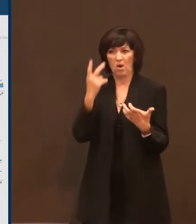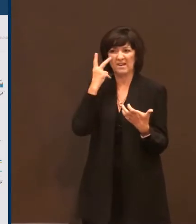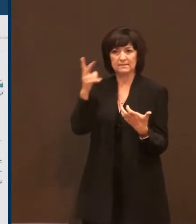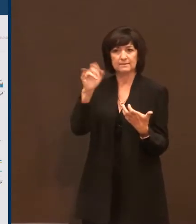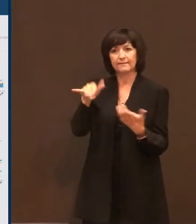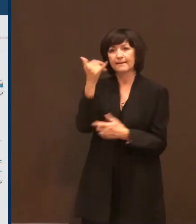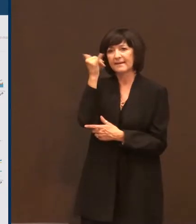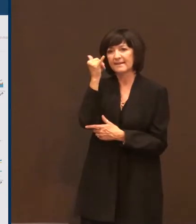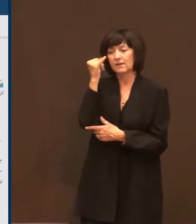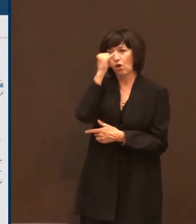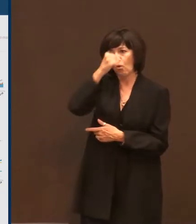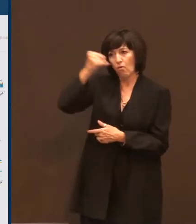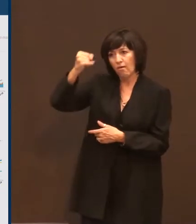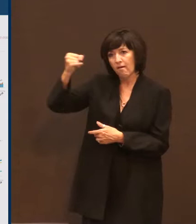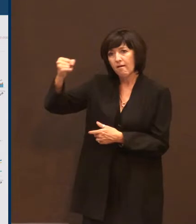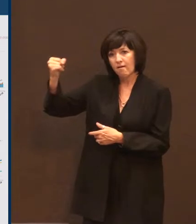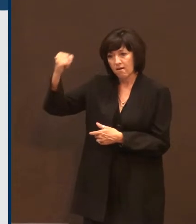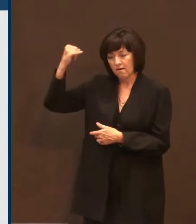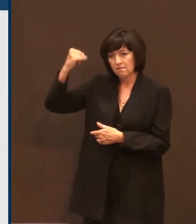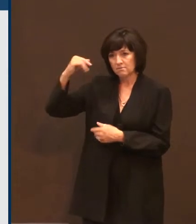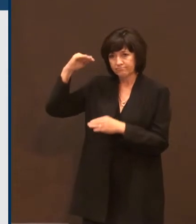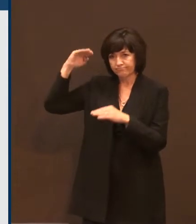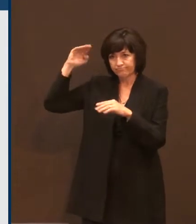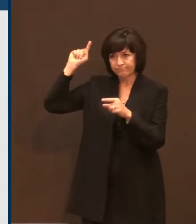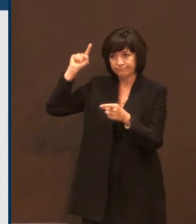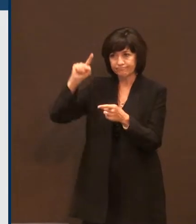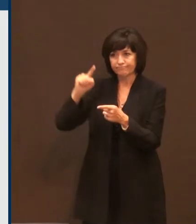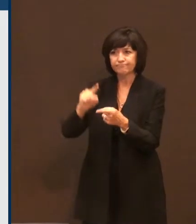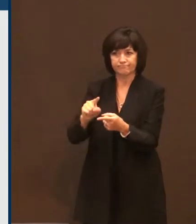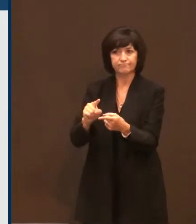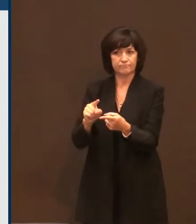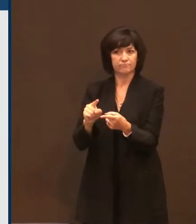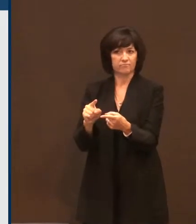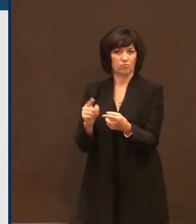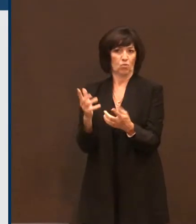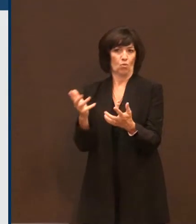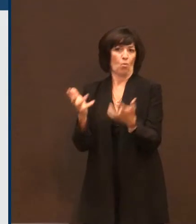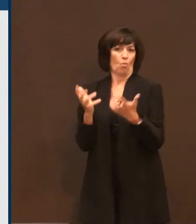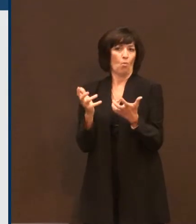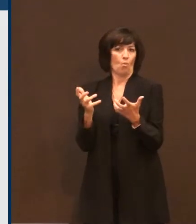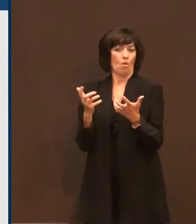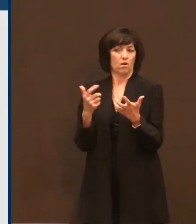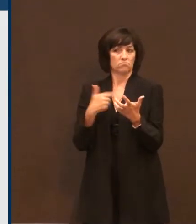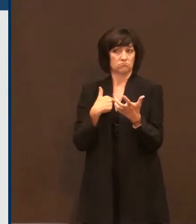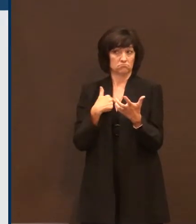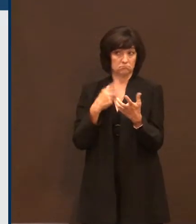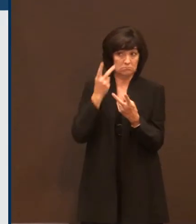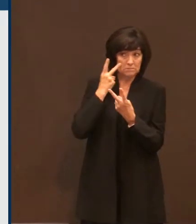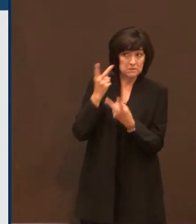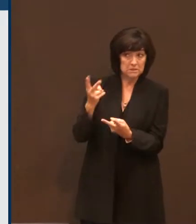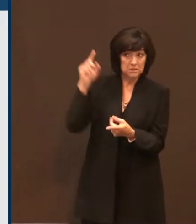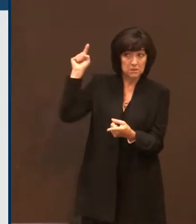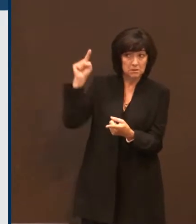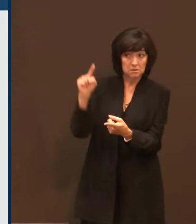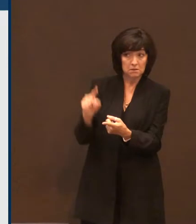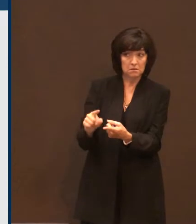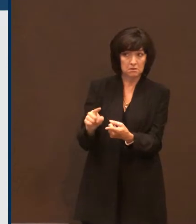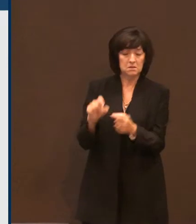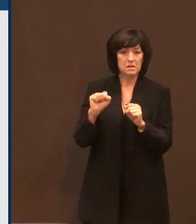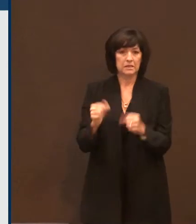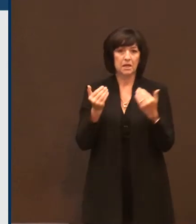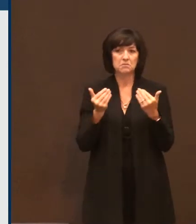would move us into the green light for as much in-person instruction as